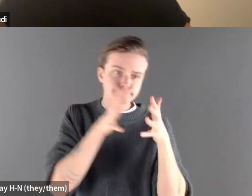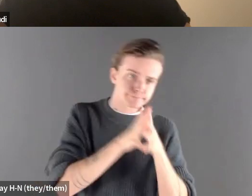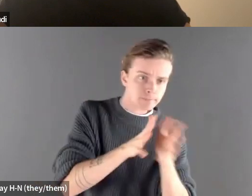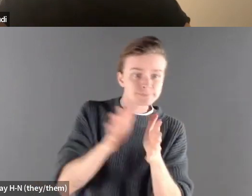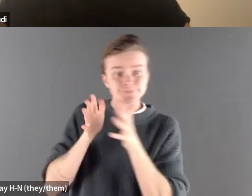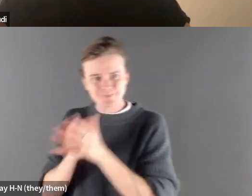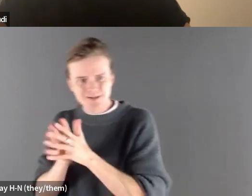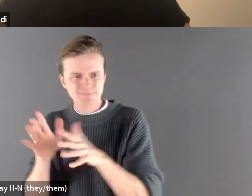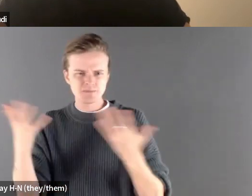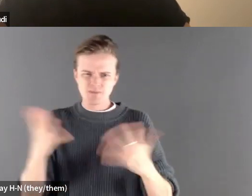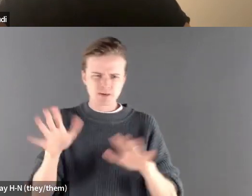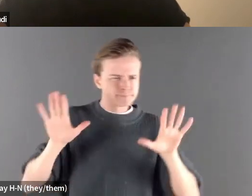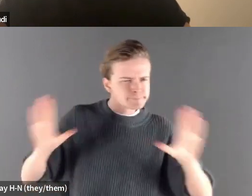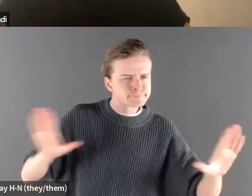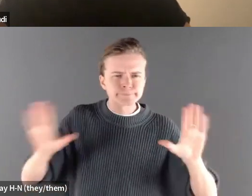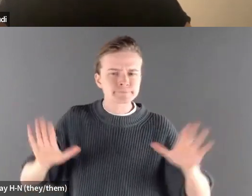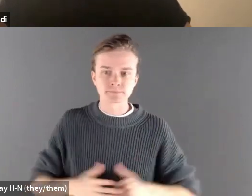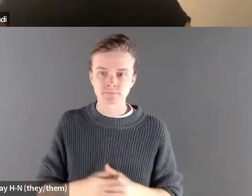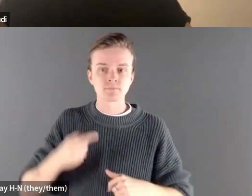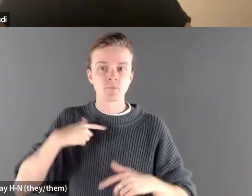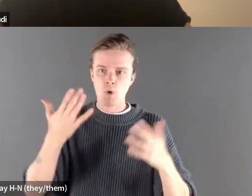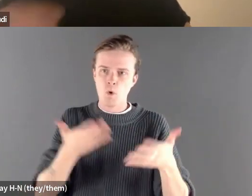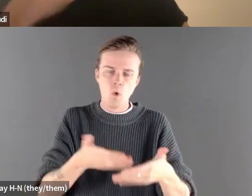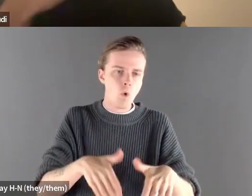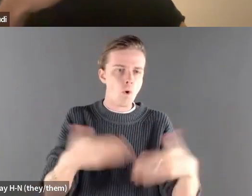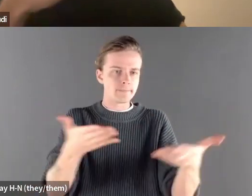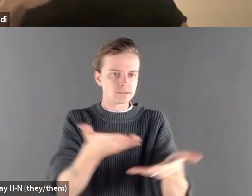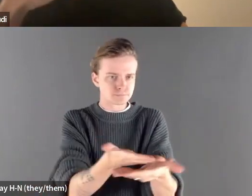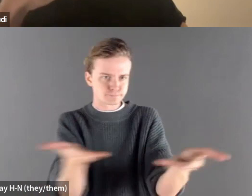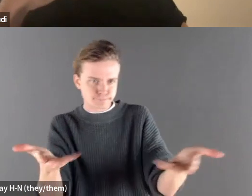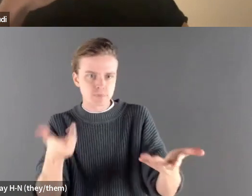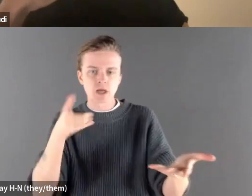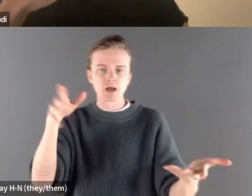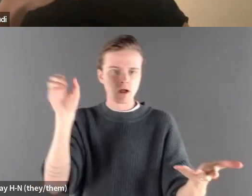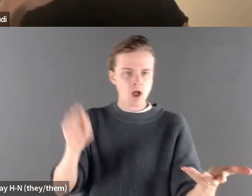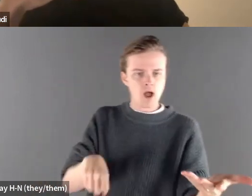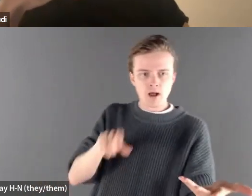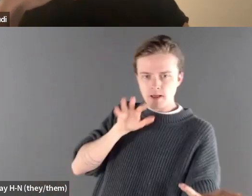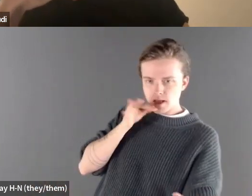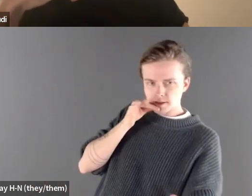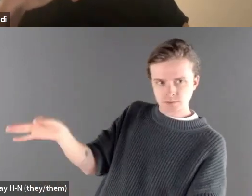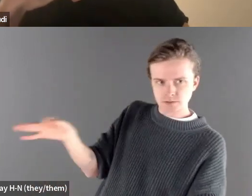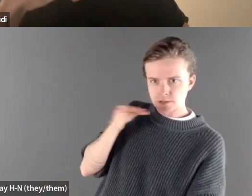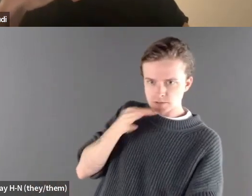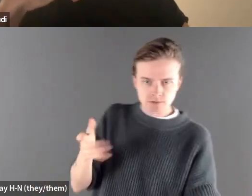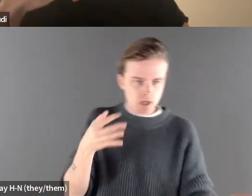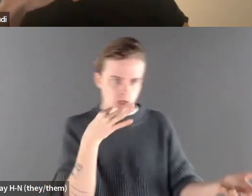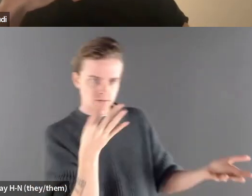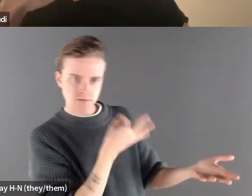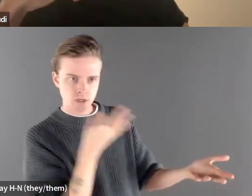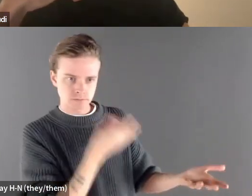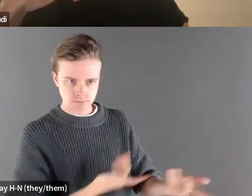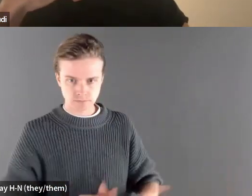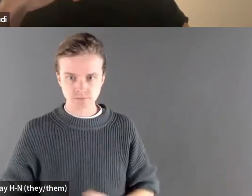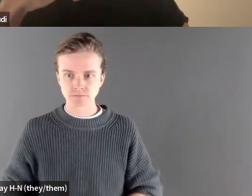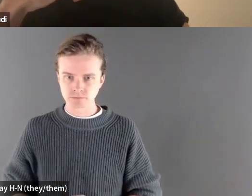it to the two of you. Francesca, do you have a question for Matt? I think you mentioned that you had worked with Amnesty